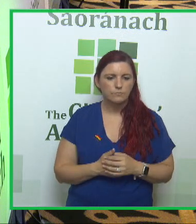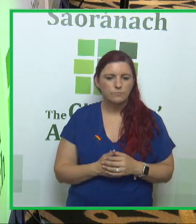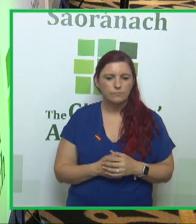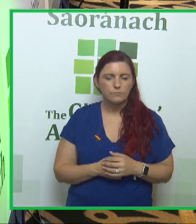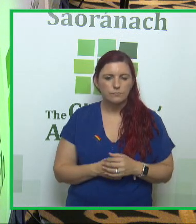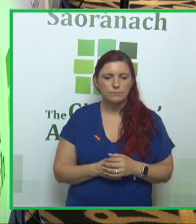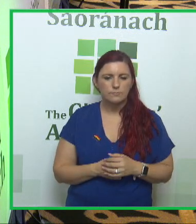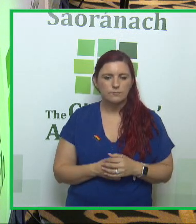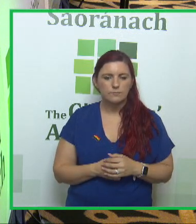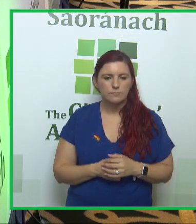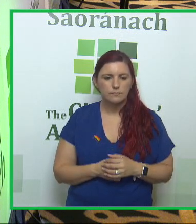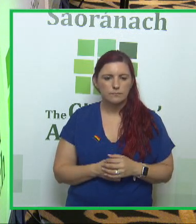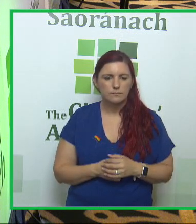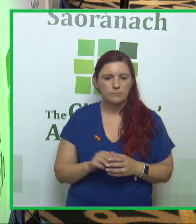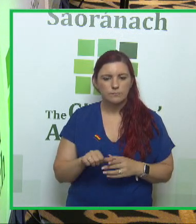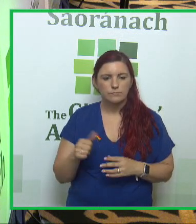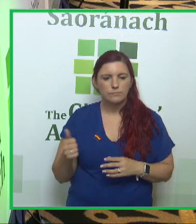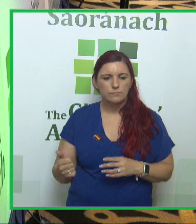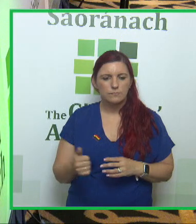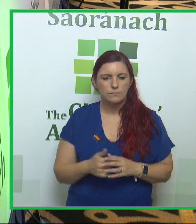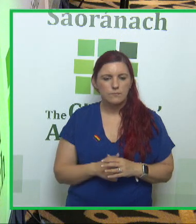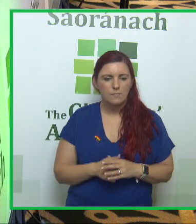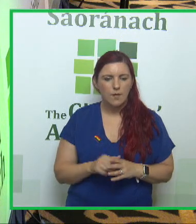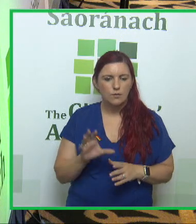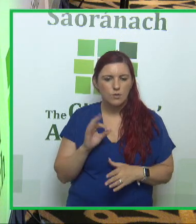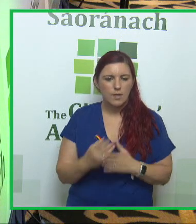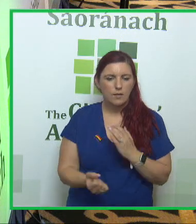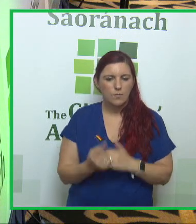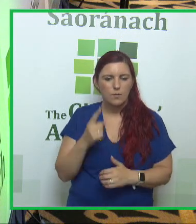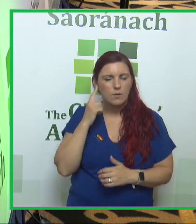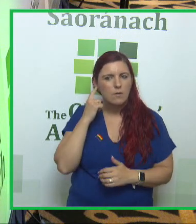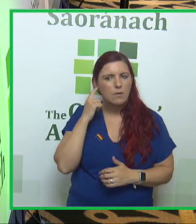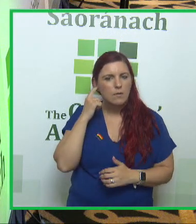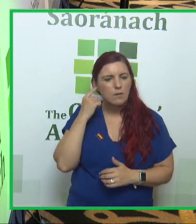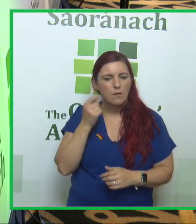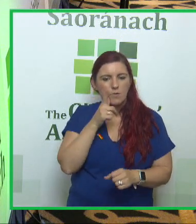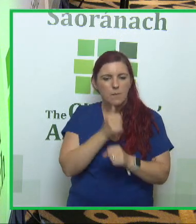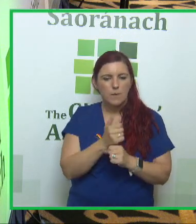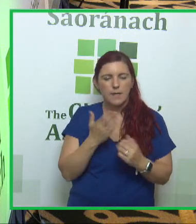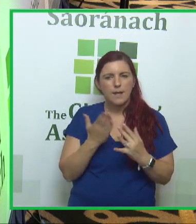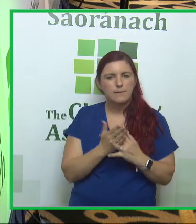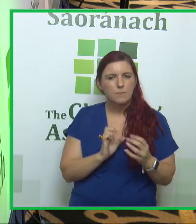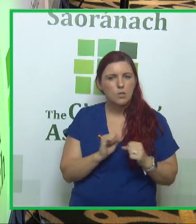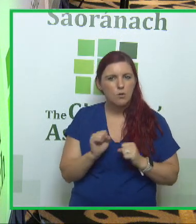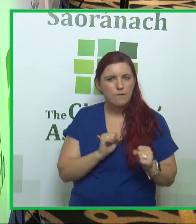criteria. Tony? Yeah, if I just take the opportunity to talk about accessible services, just to give you a quick scenario,